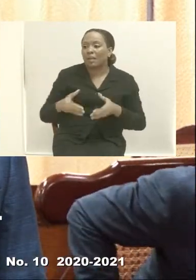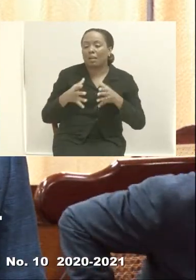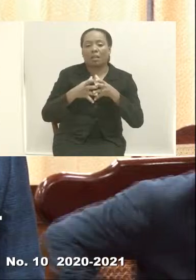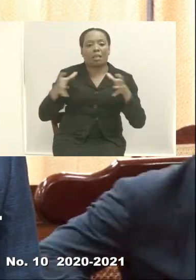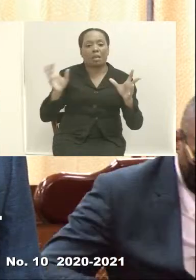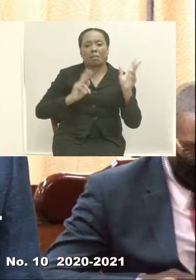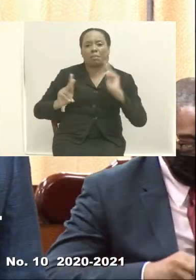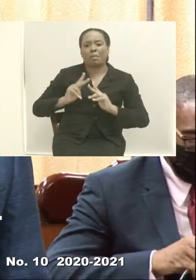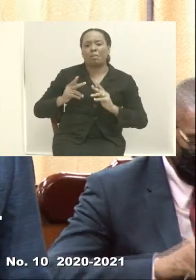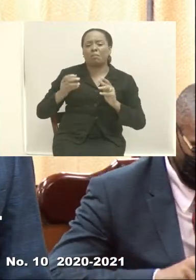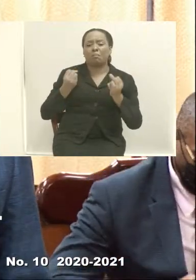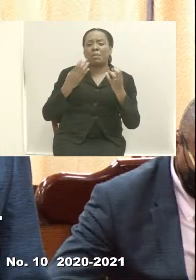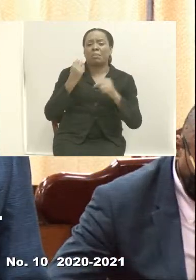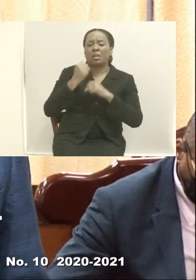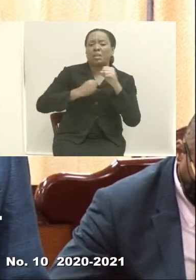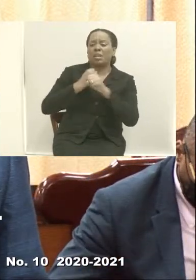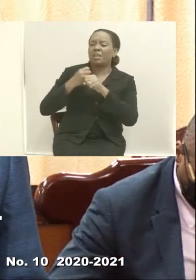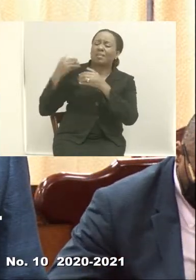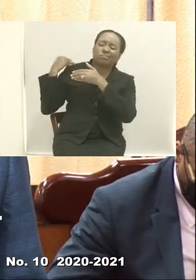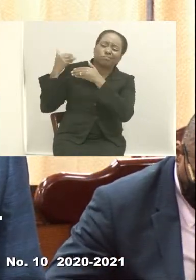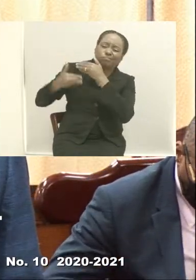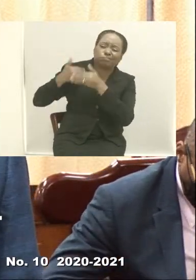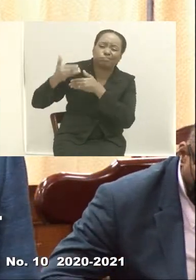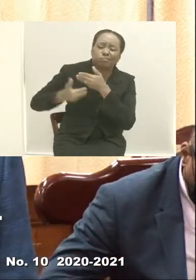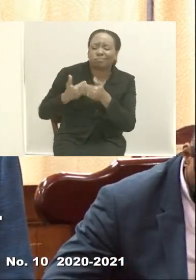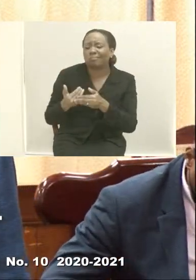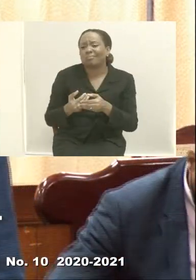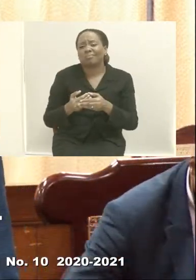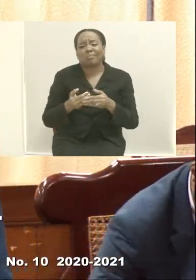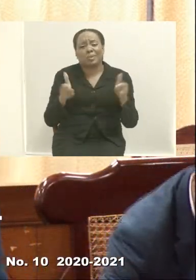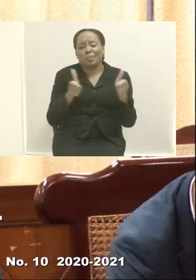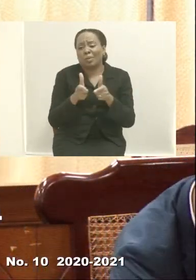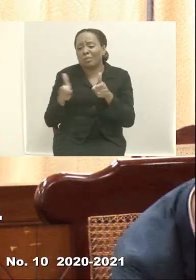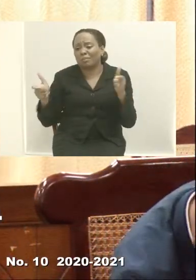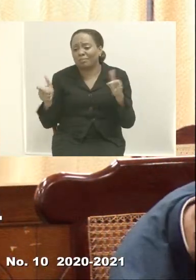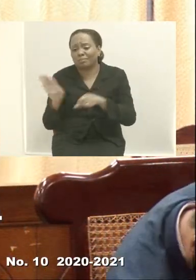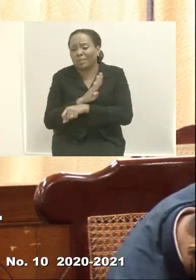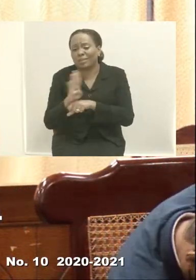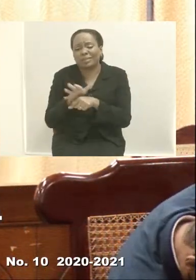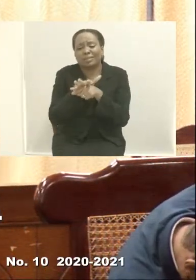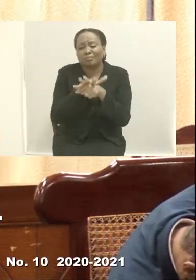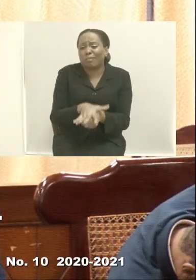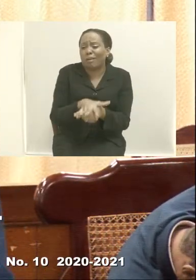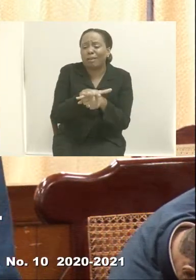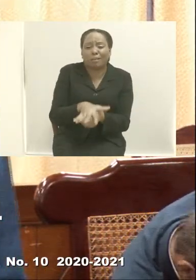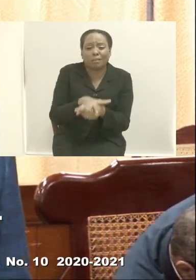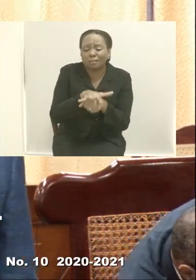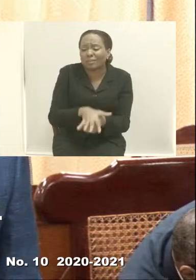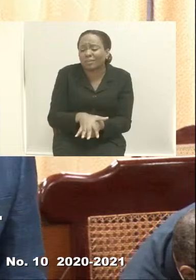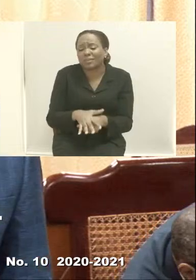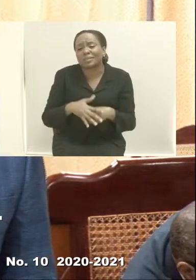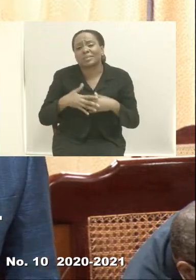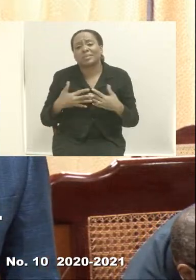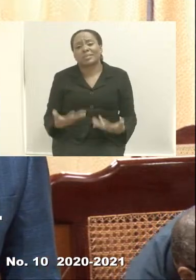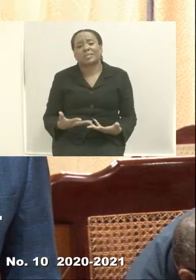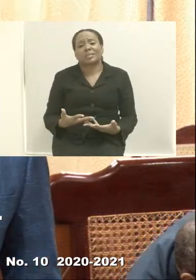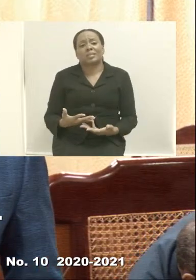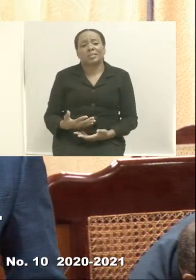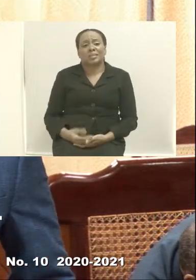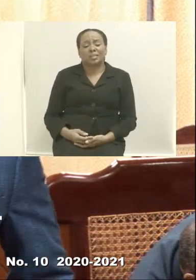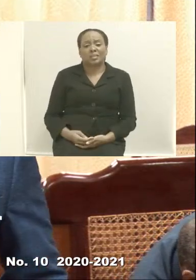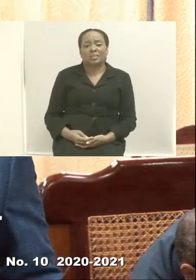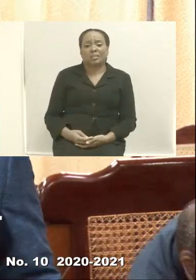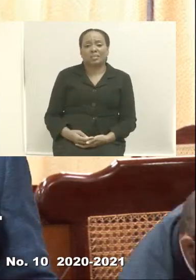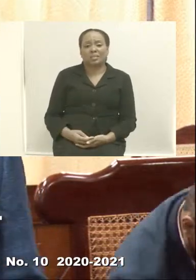years, they have been under stress. I've raised the concern here that the numbers perhaps have significantly